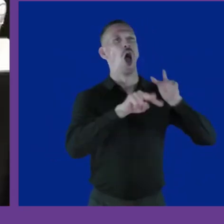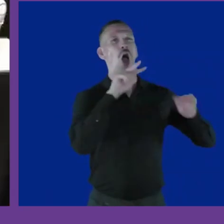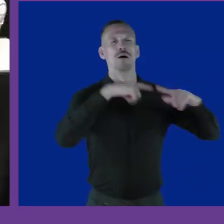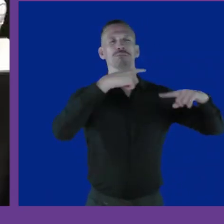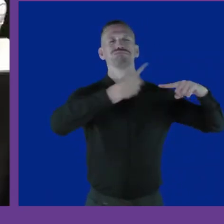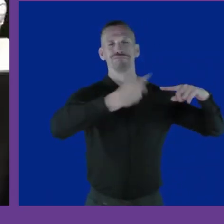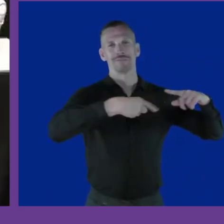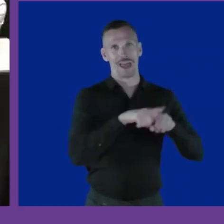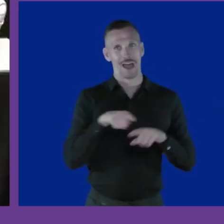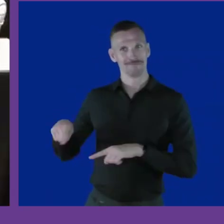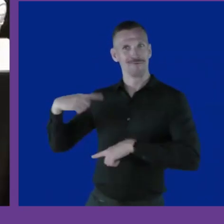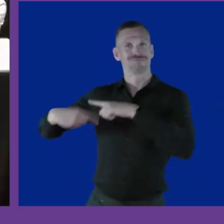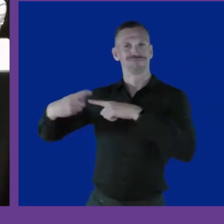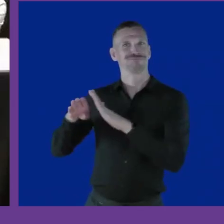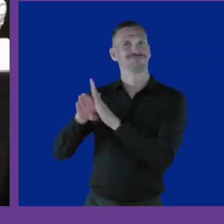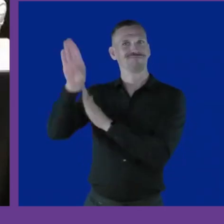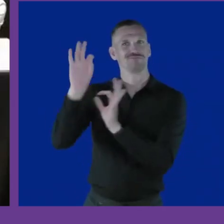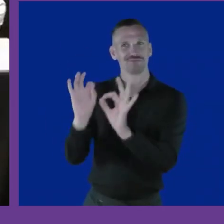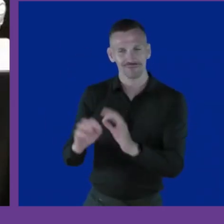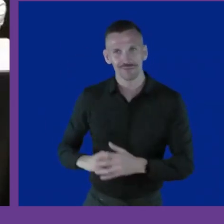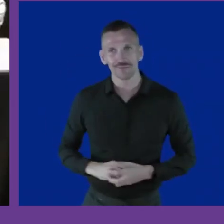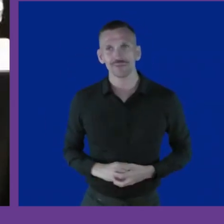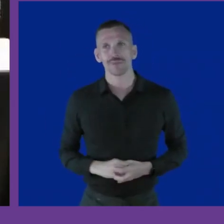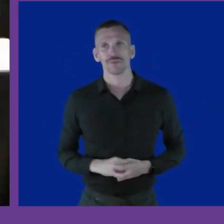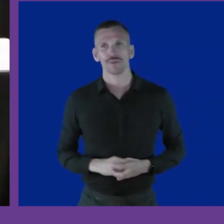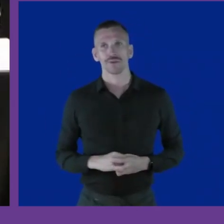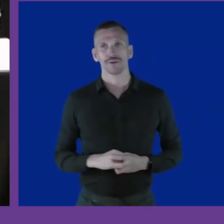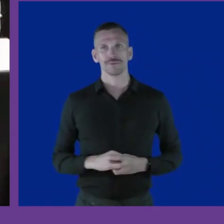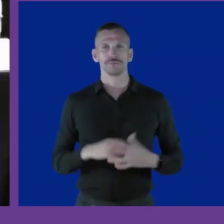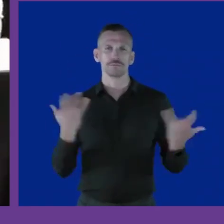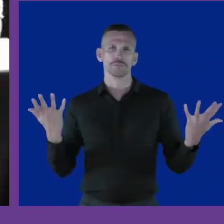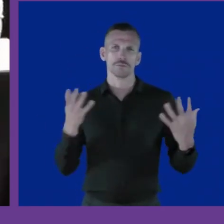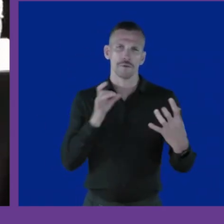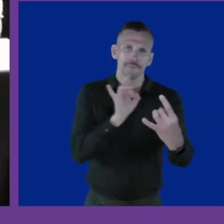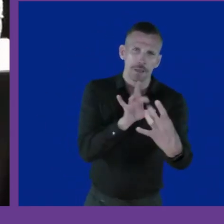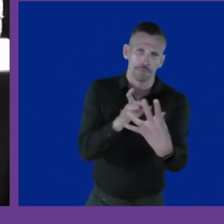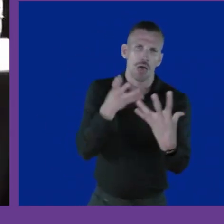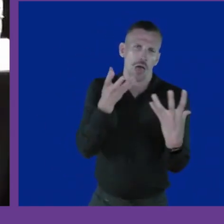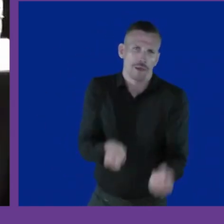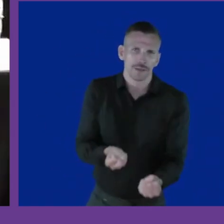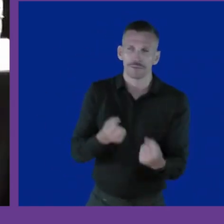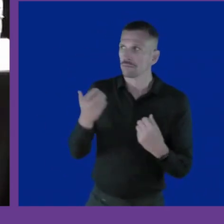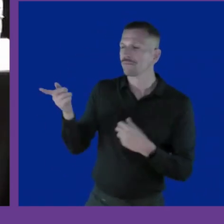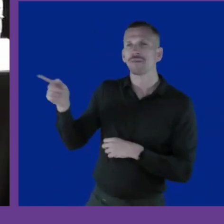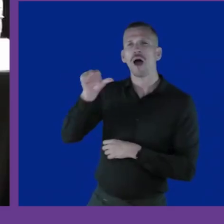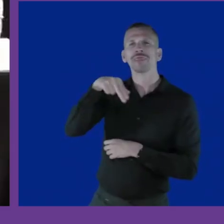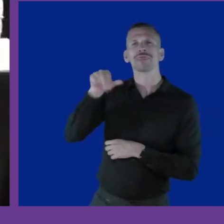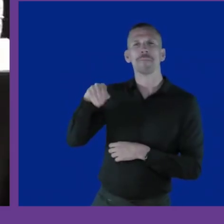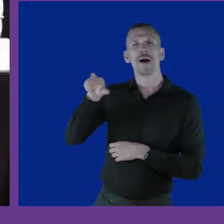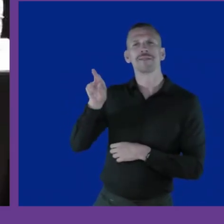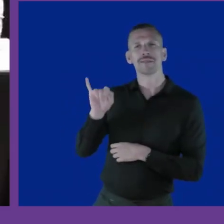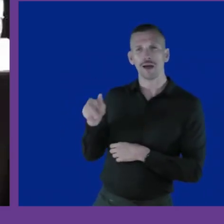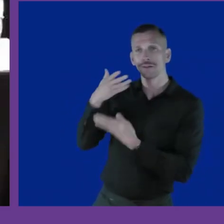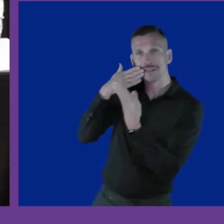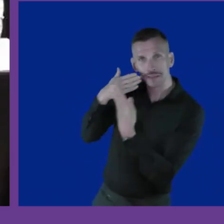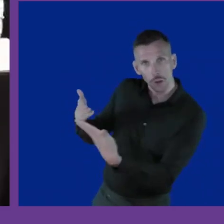feedback. I would like to bring in actually also Henrik Bourgeois, who is the new government affairs lead of MasterCard here